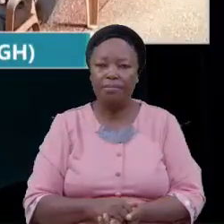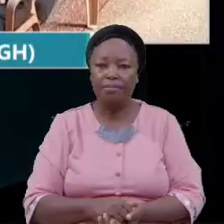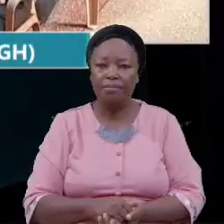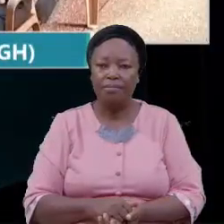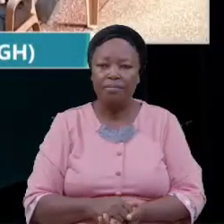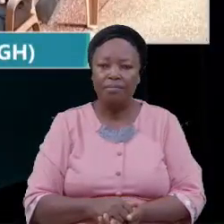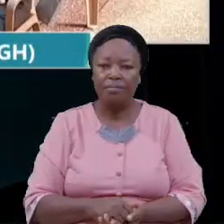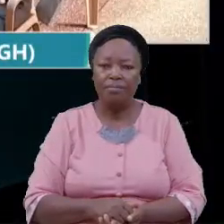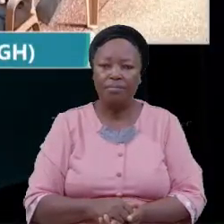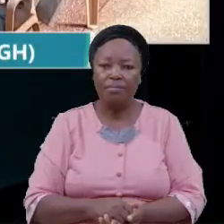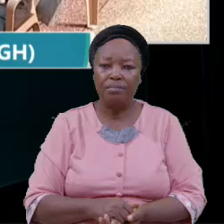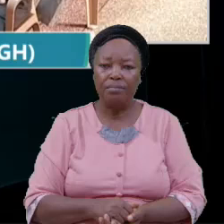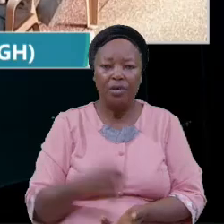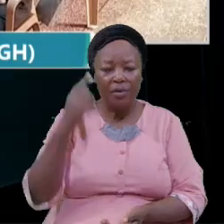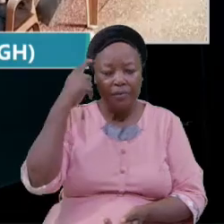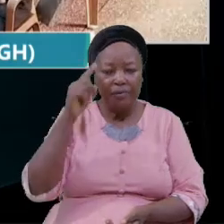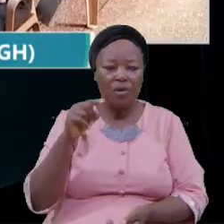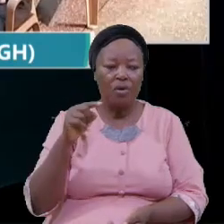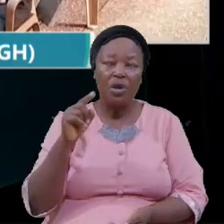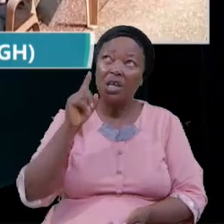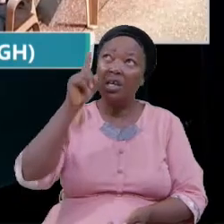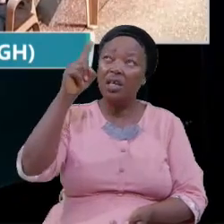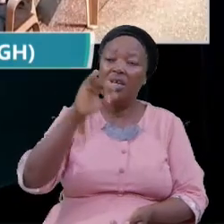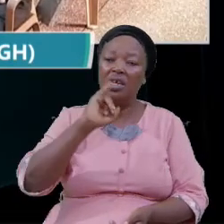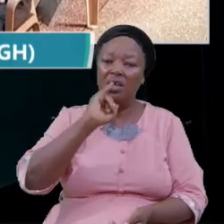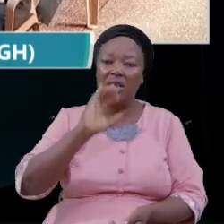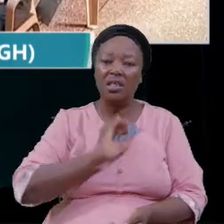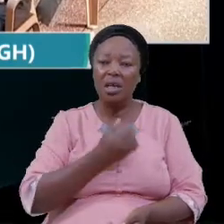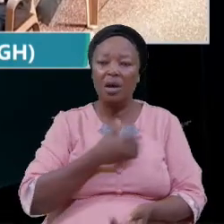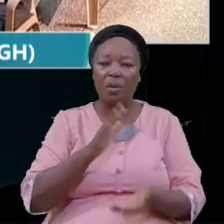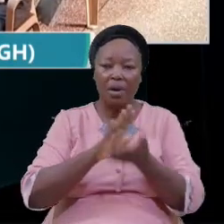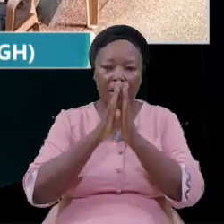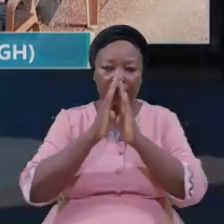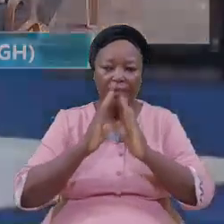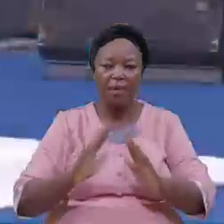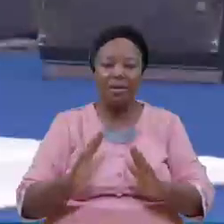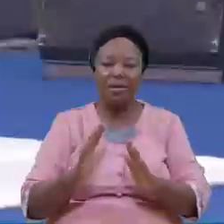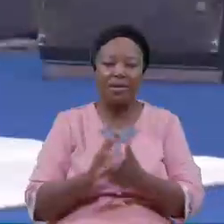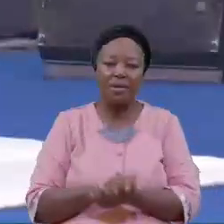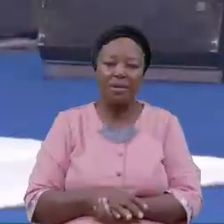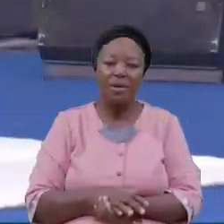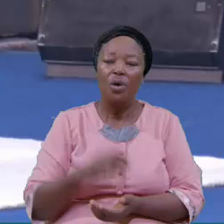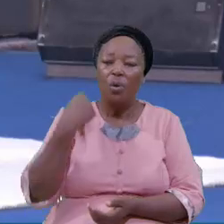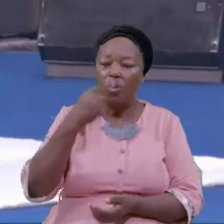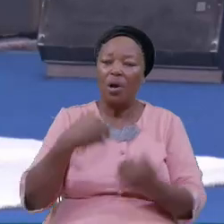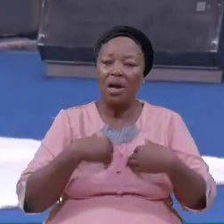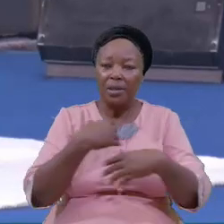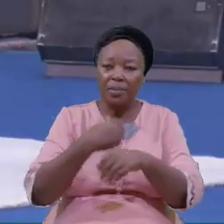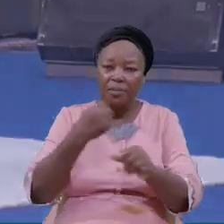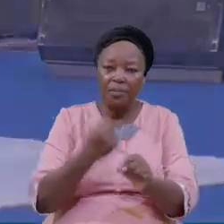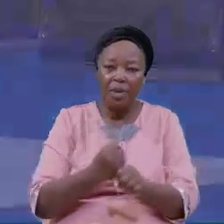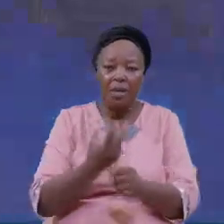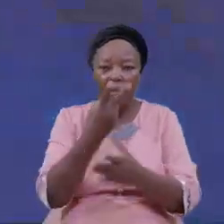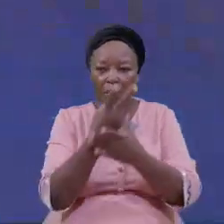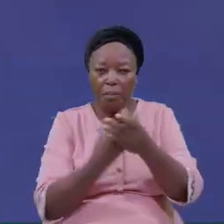For he is our peace, who has made both